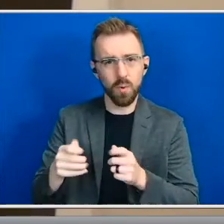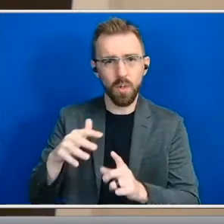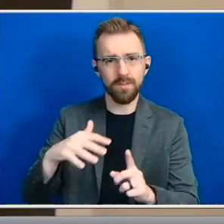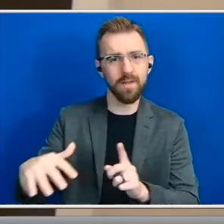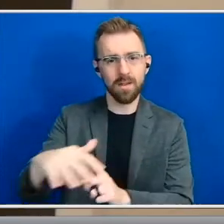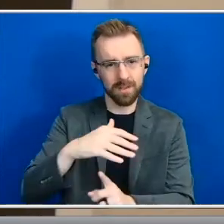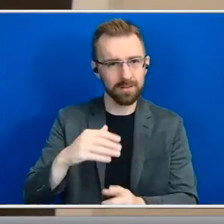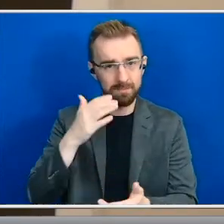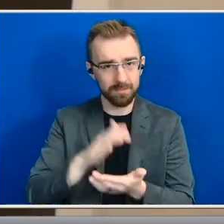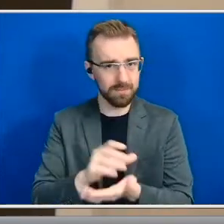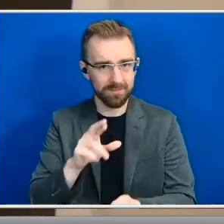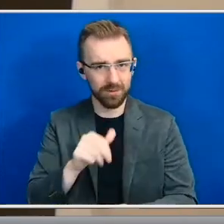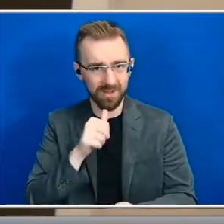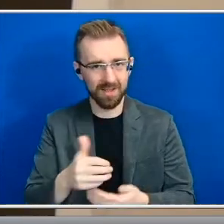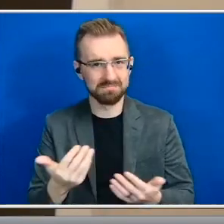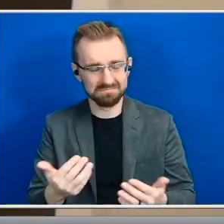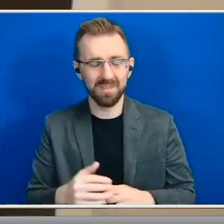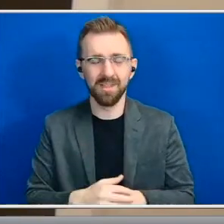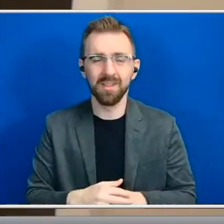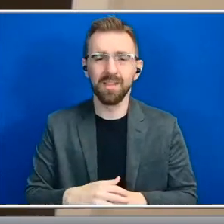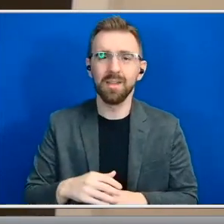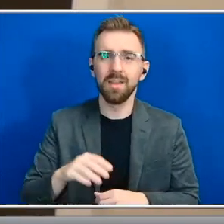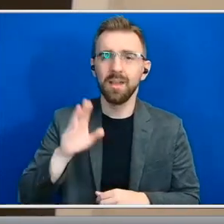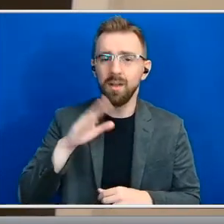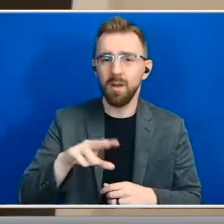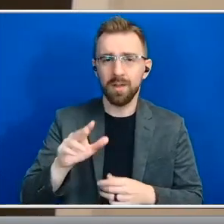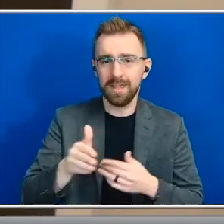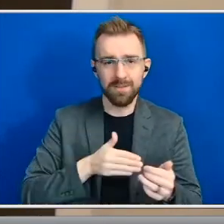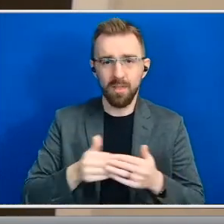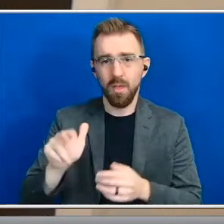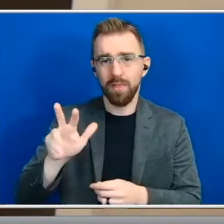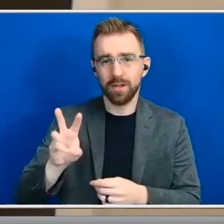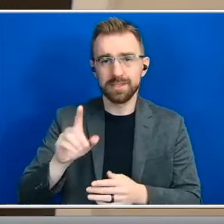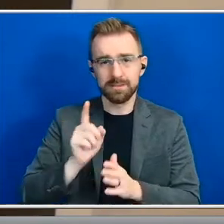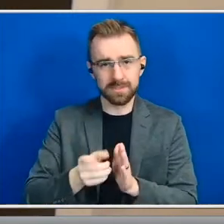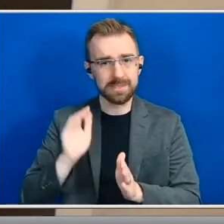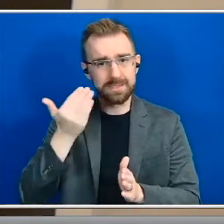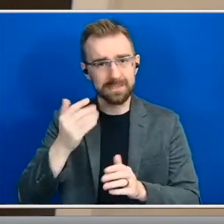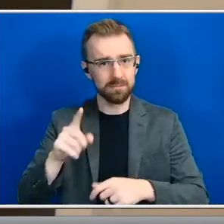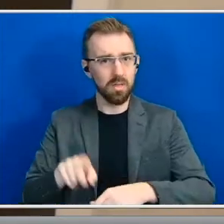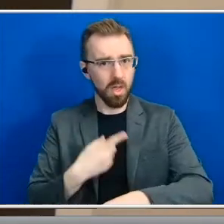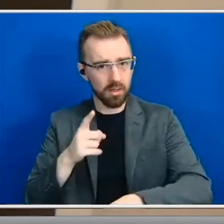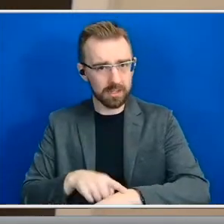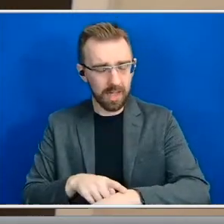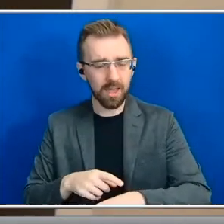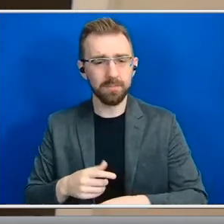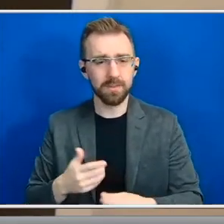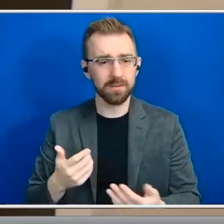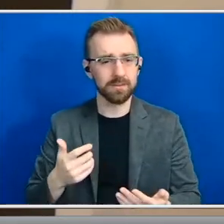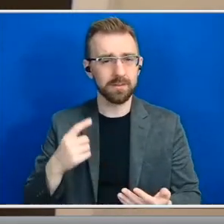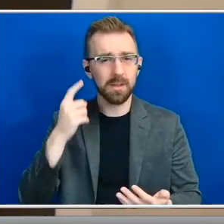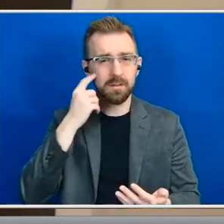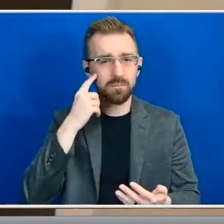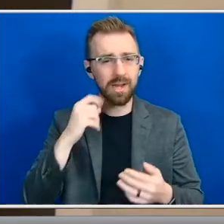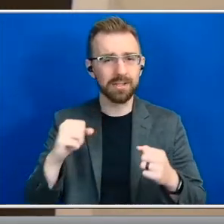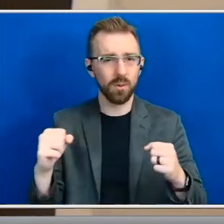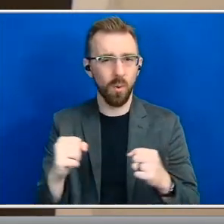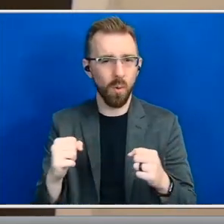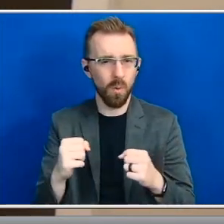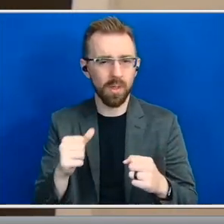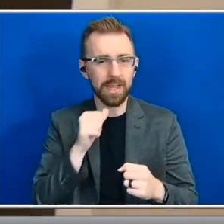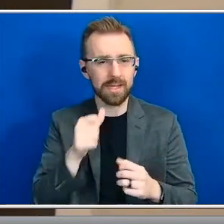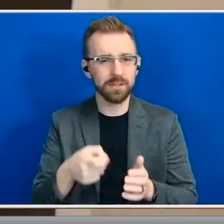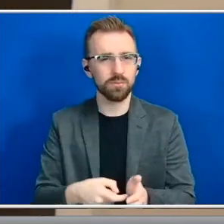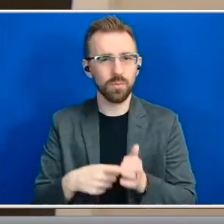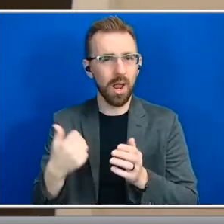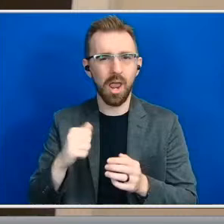not. And I know that even though 36 minutes seems like a long period of time, his brain is cold. It doesn't require any